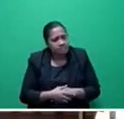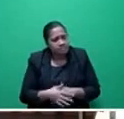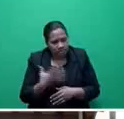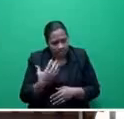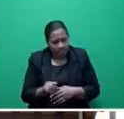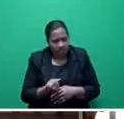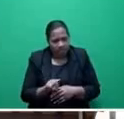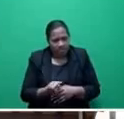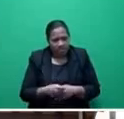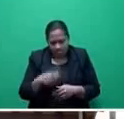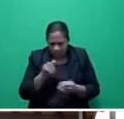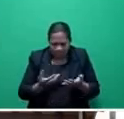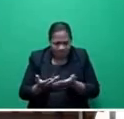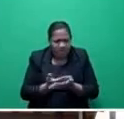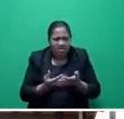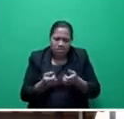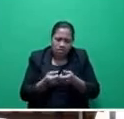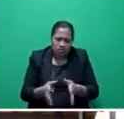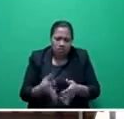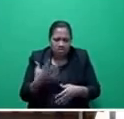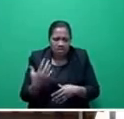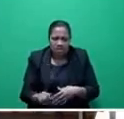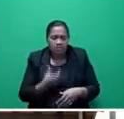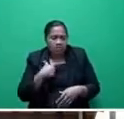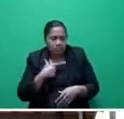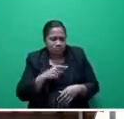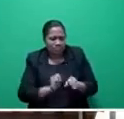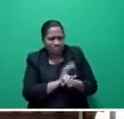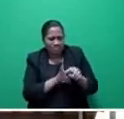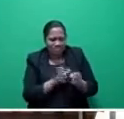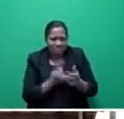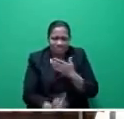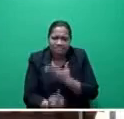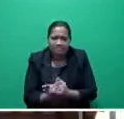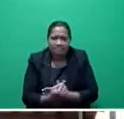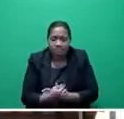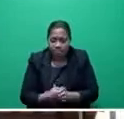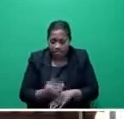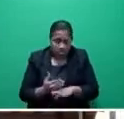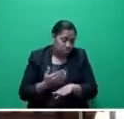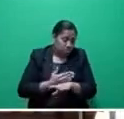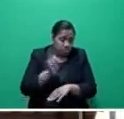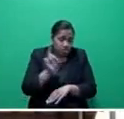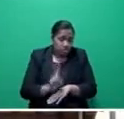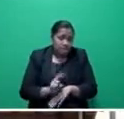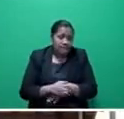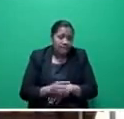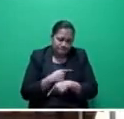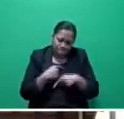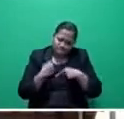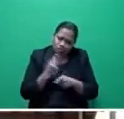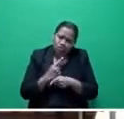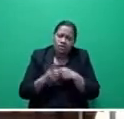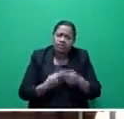to mitigate the potential losses arising from the impact of the pandemic. Earlier today, Mr. Speaker, sir, we talked about confidence,